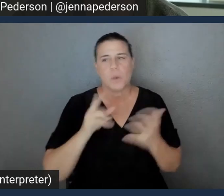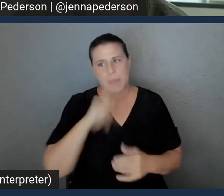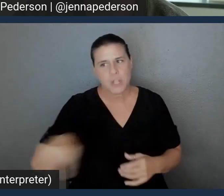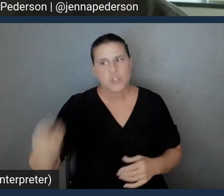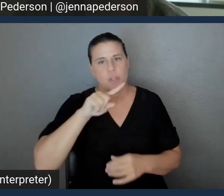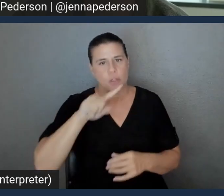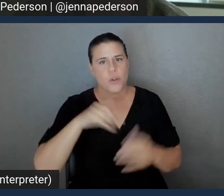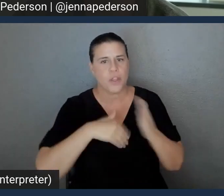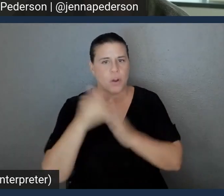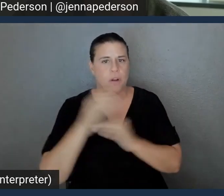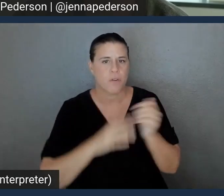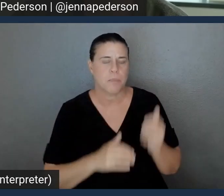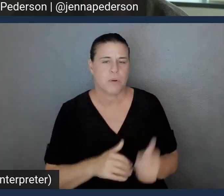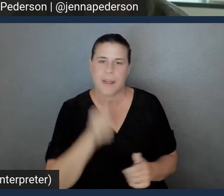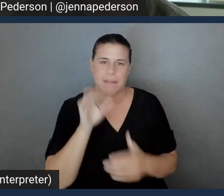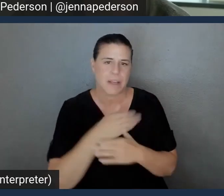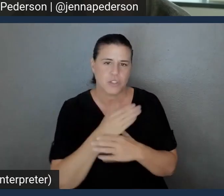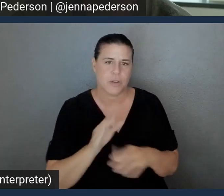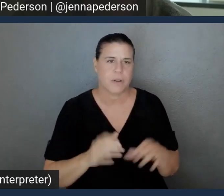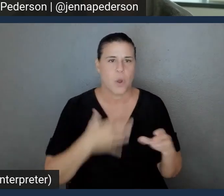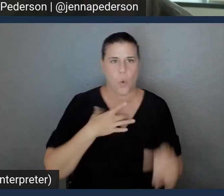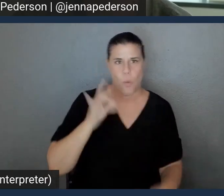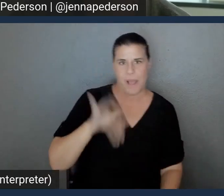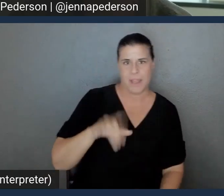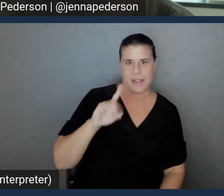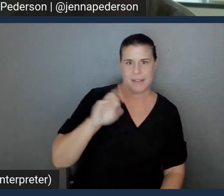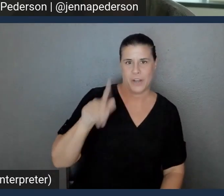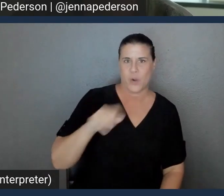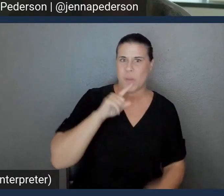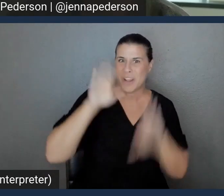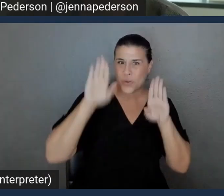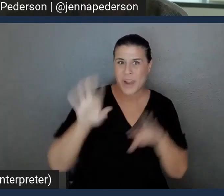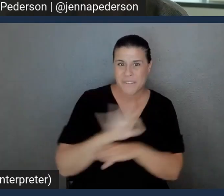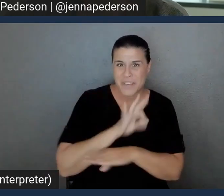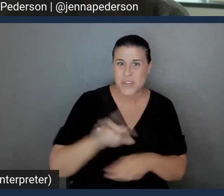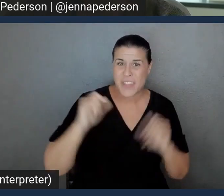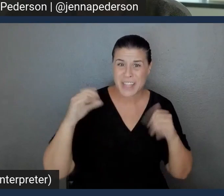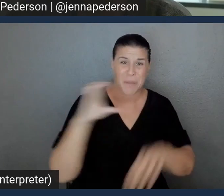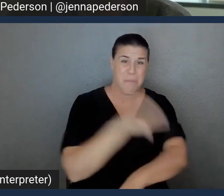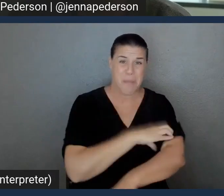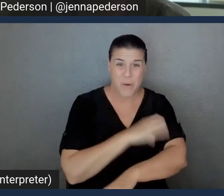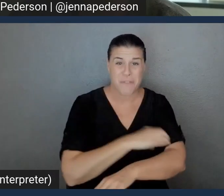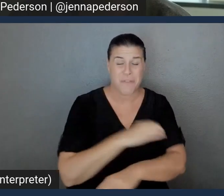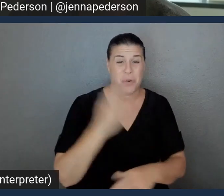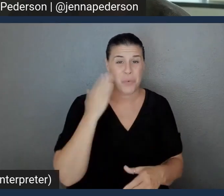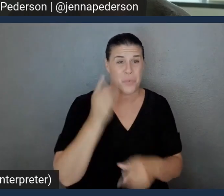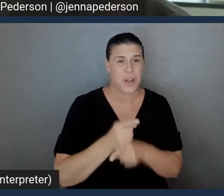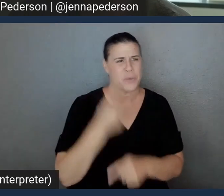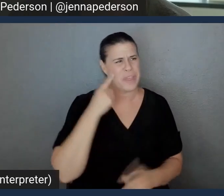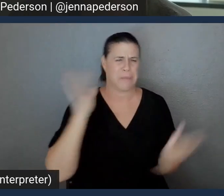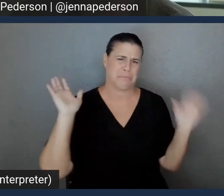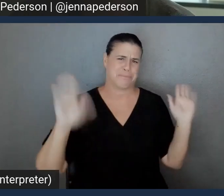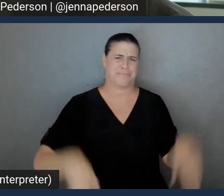it. I like that. I think that's a great feature. Yeah. That's very powerful, right? You may think like, oh, well, it's a phone call.